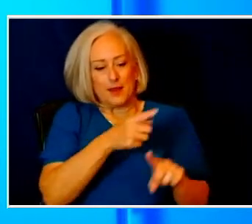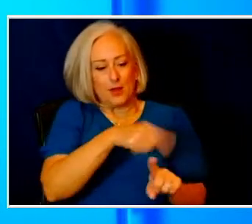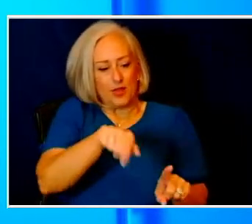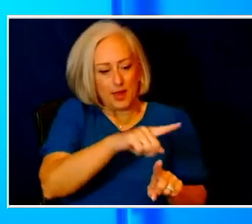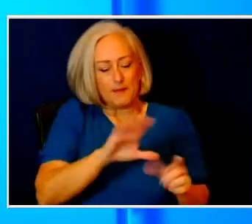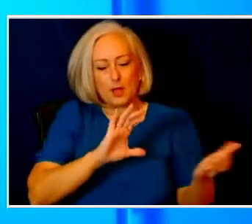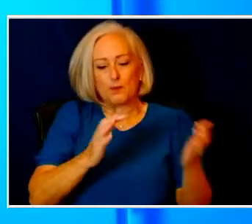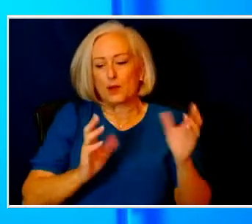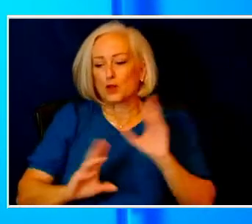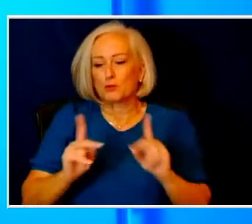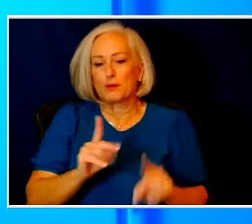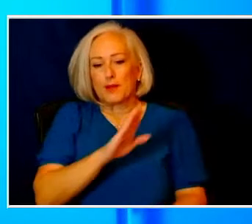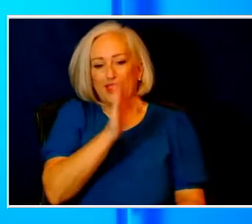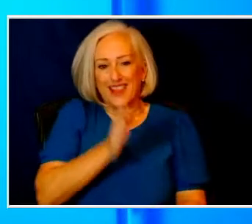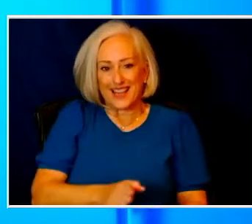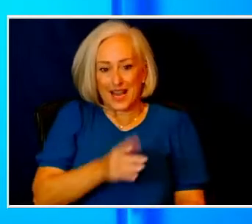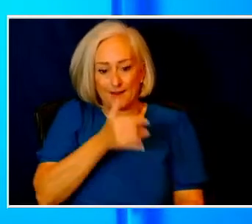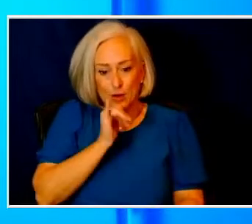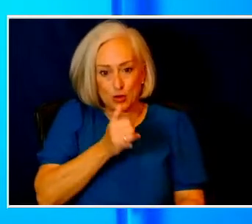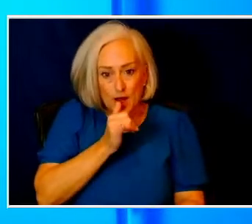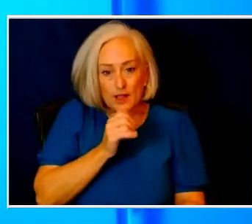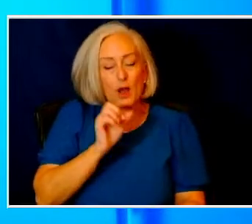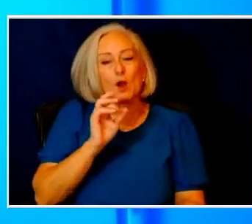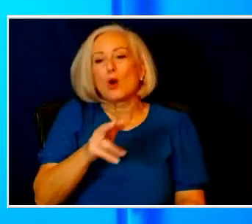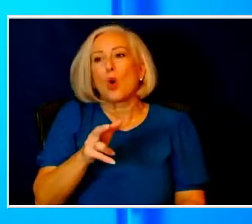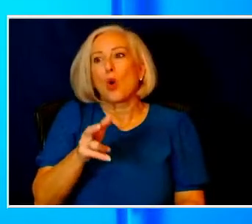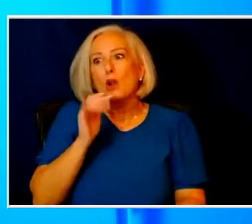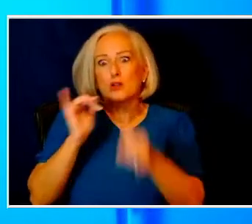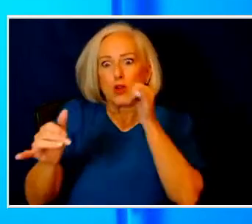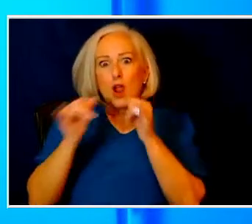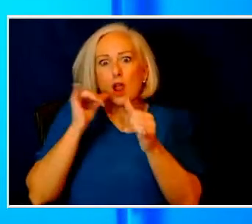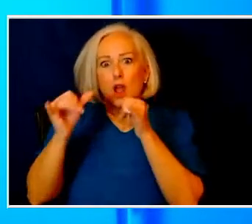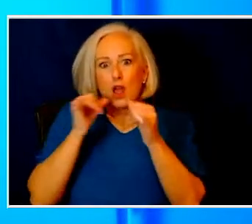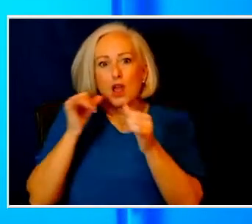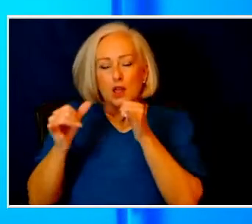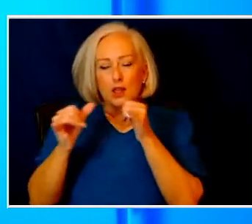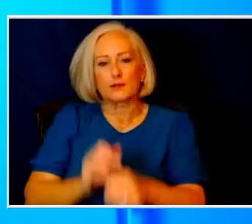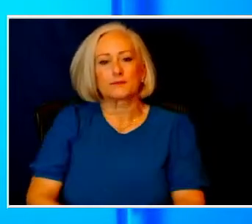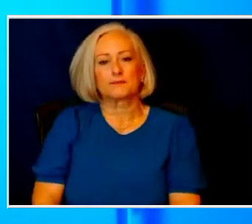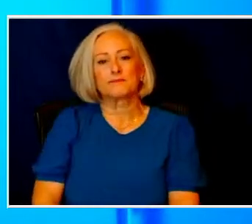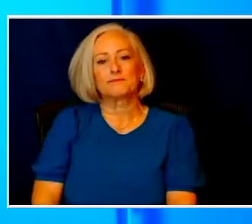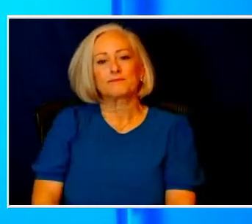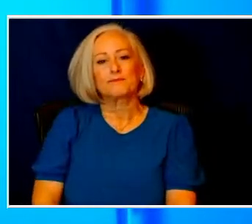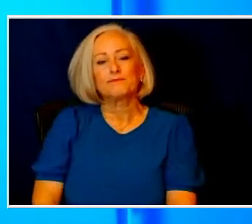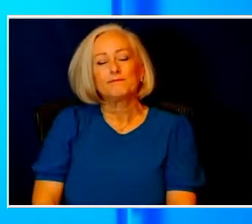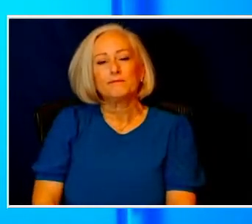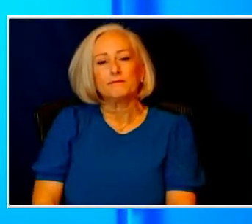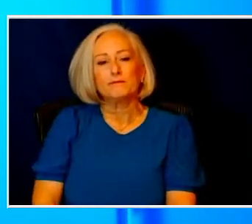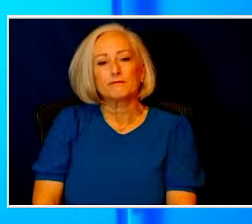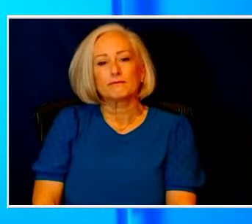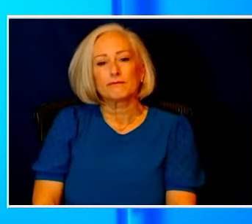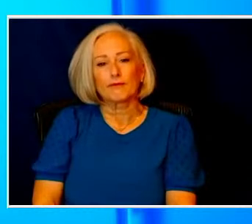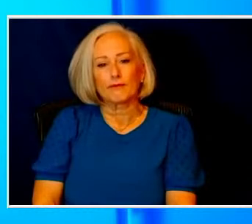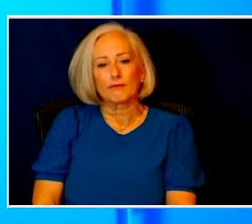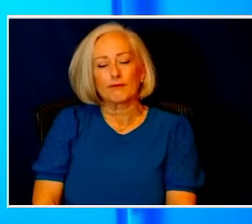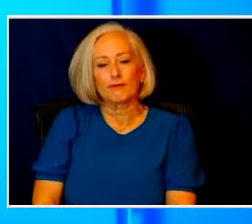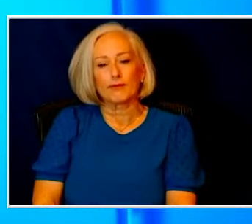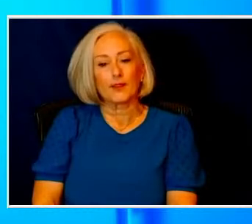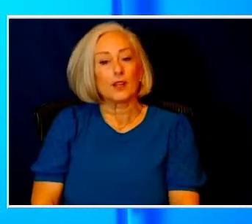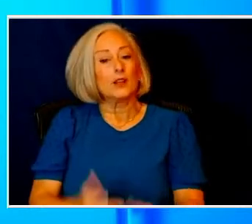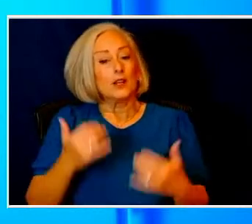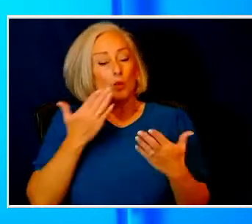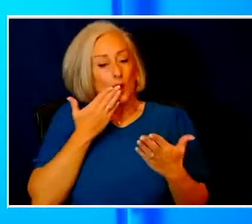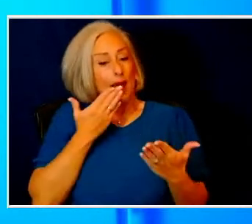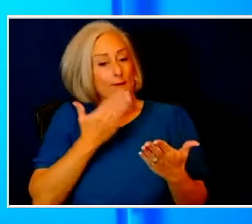drink or drank heavily. And so I do think that we currently have good evidence that